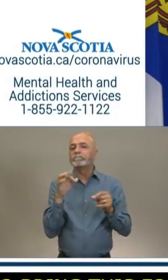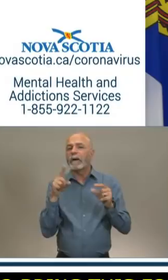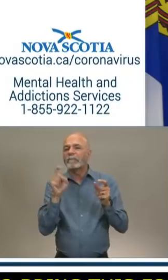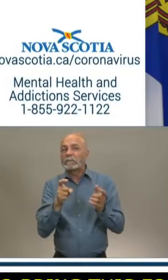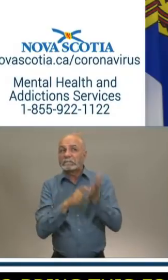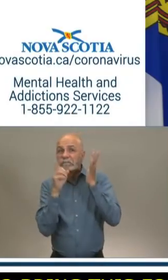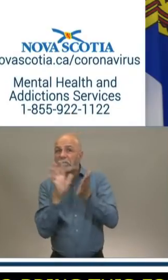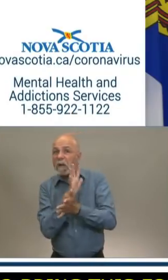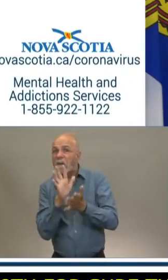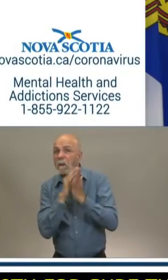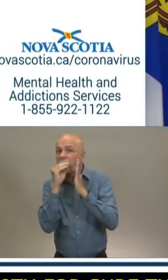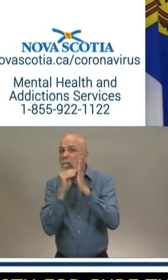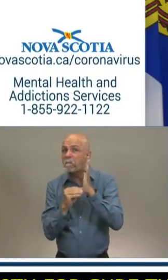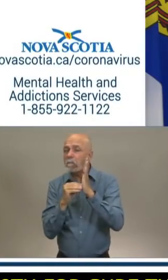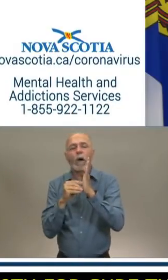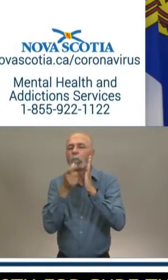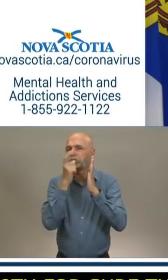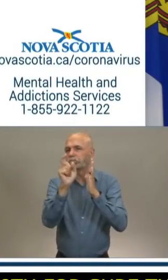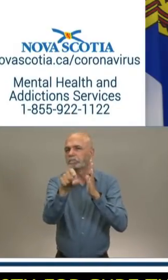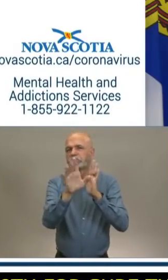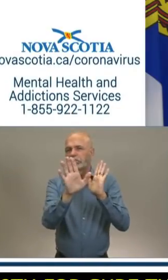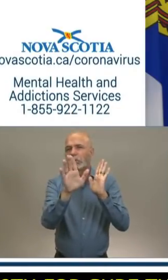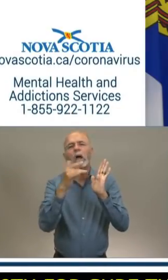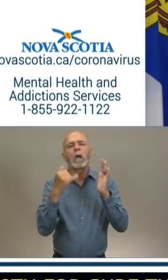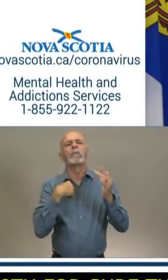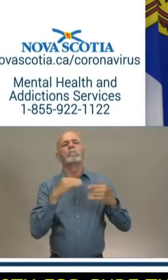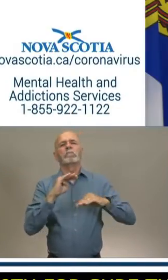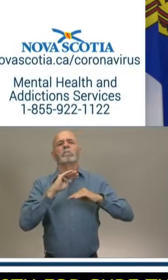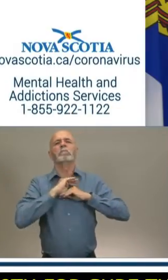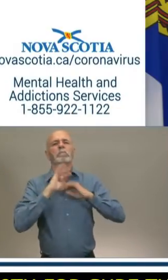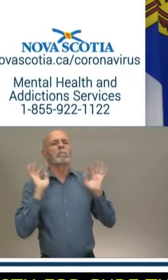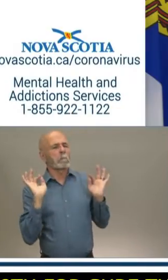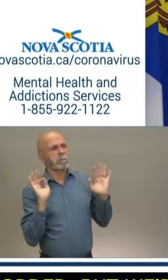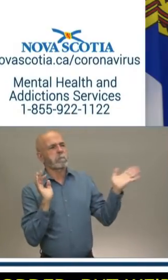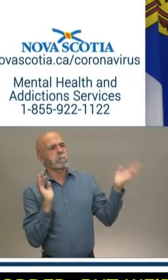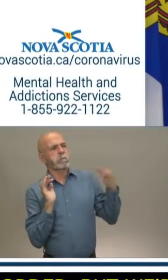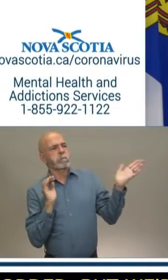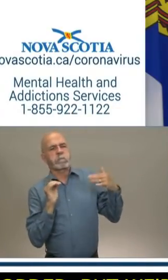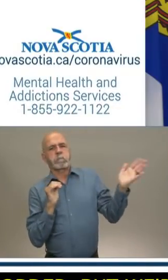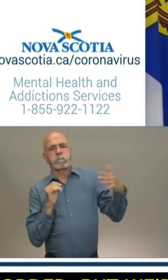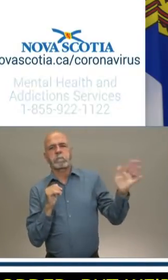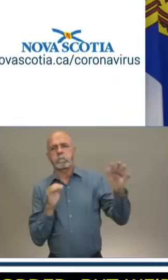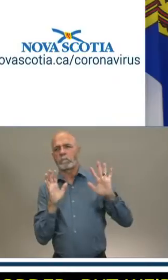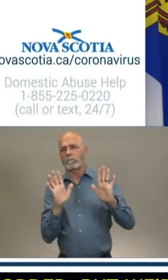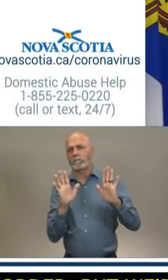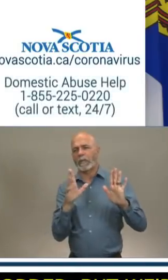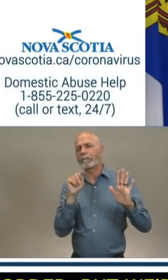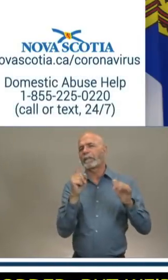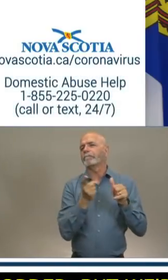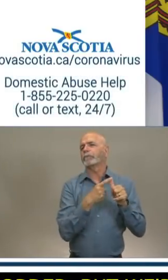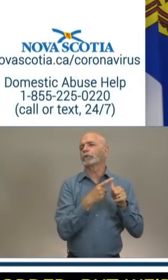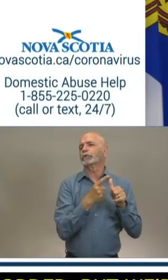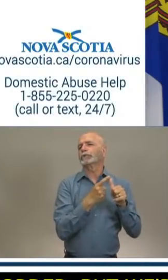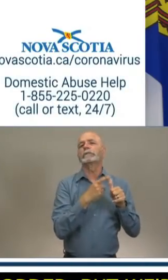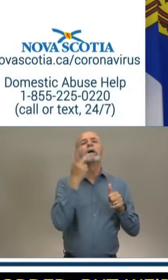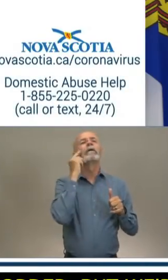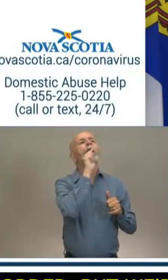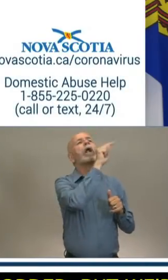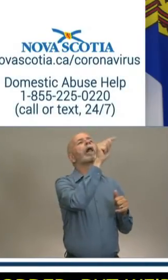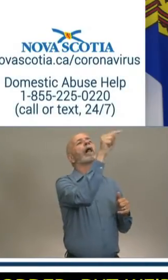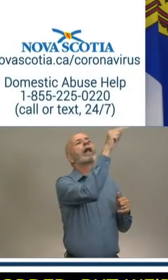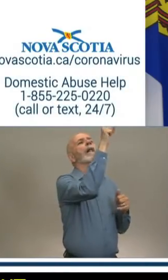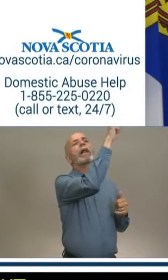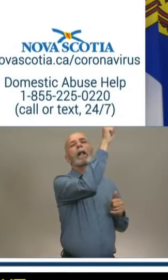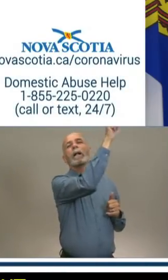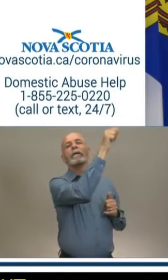border, but we're comfortable with where we are now. But we all have to look at what's happening at different levels in each